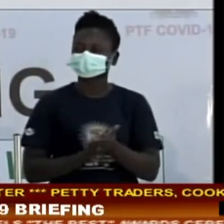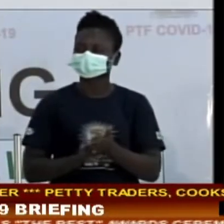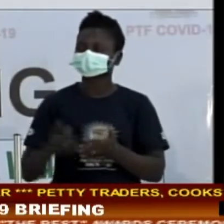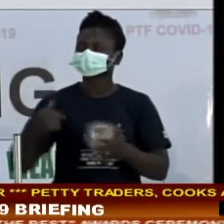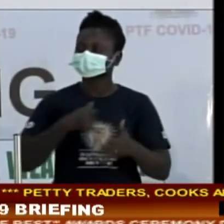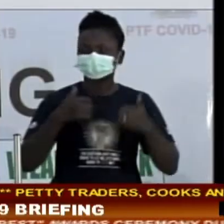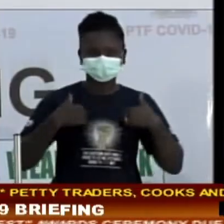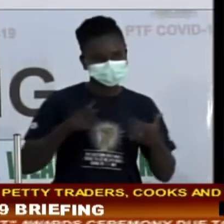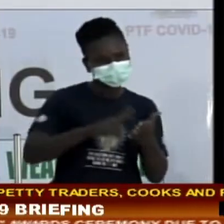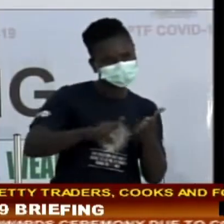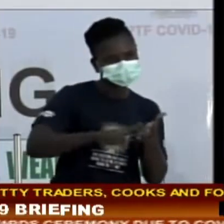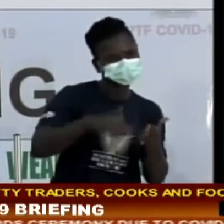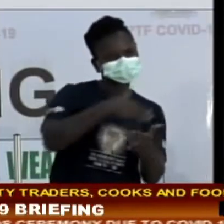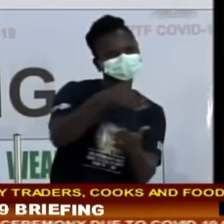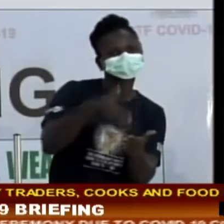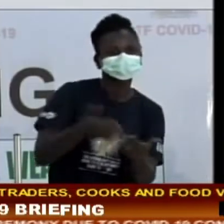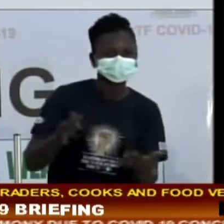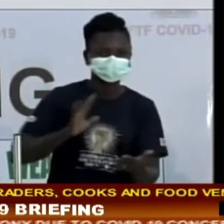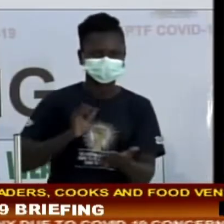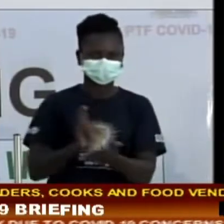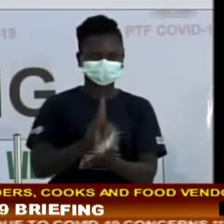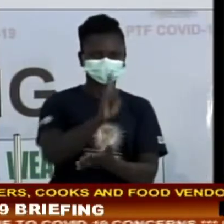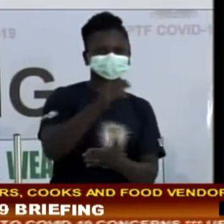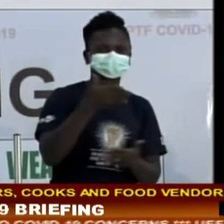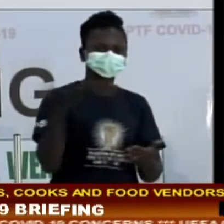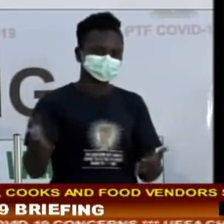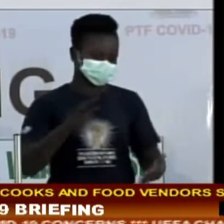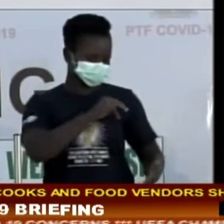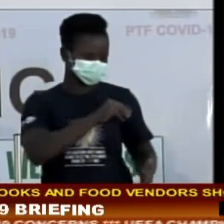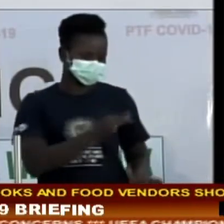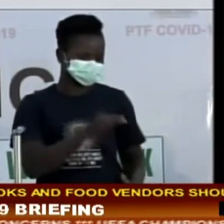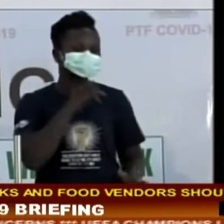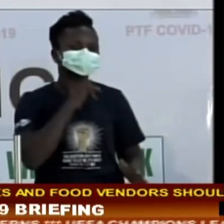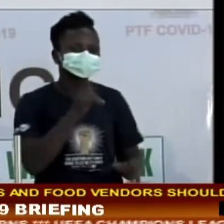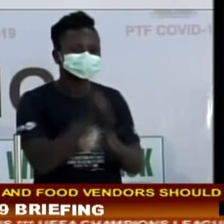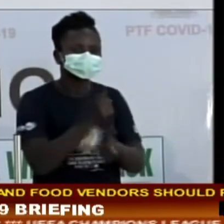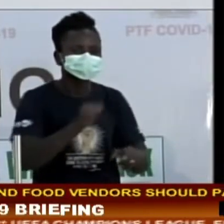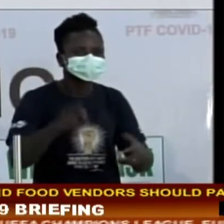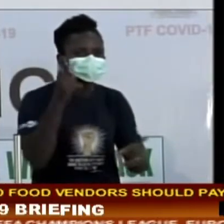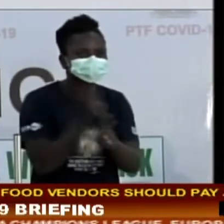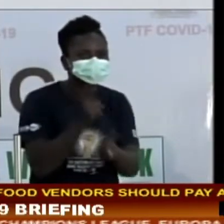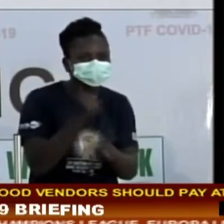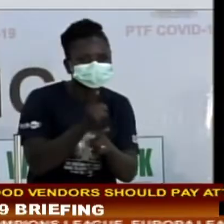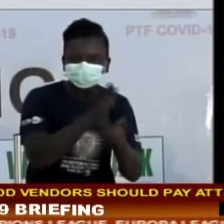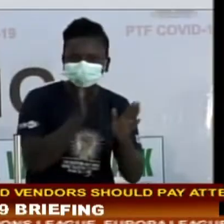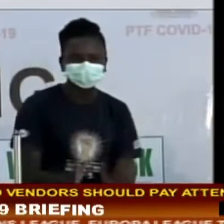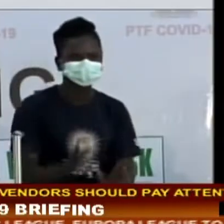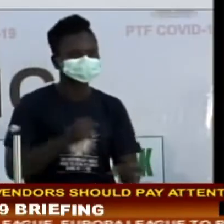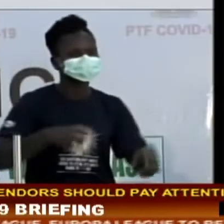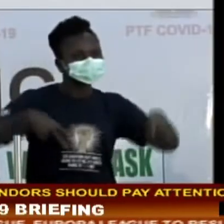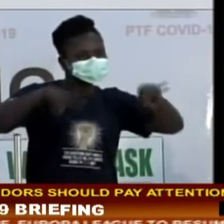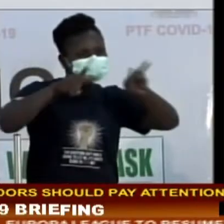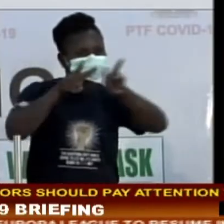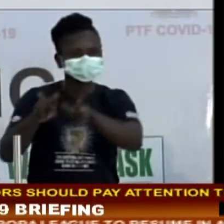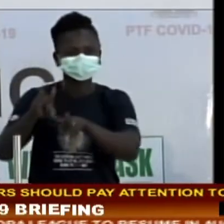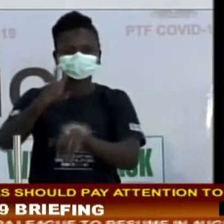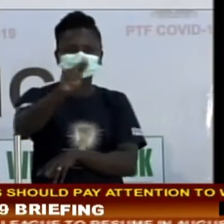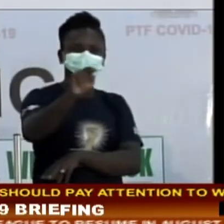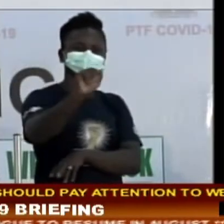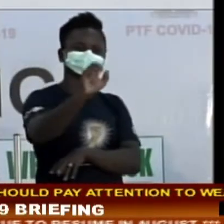we have research centers the ministry itself is just a regulator we we Overlook we over look all of these navd is there to